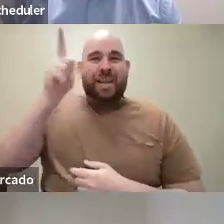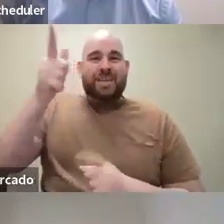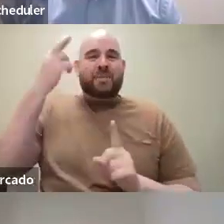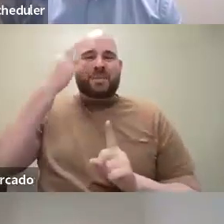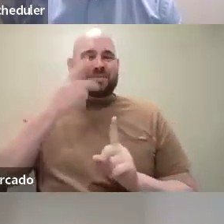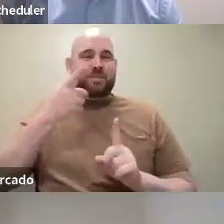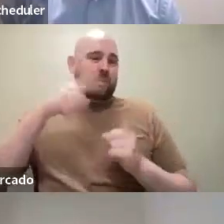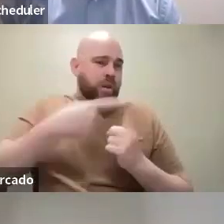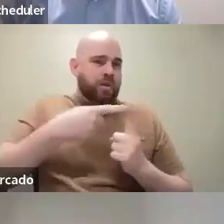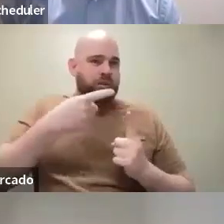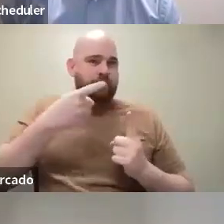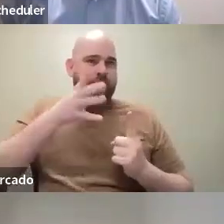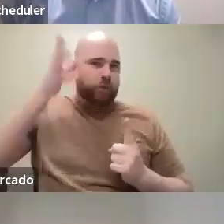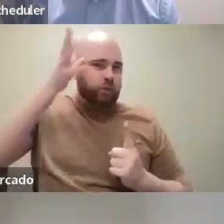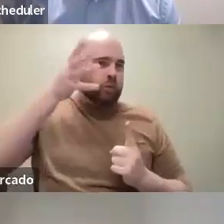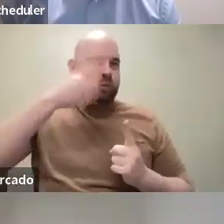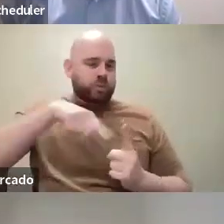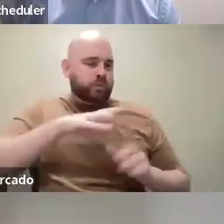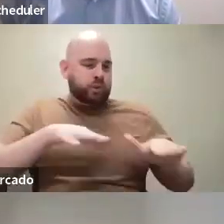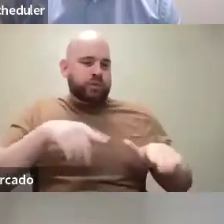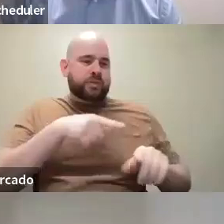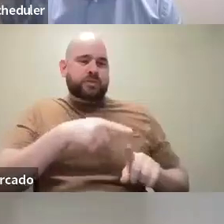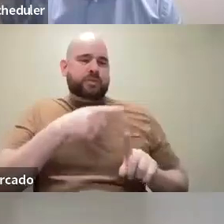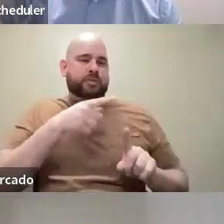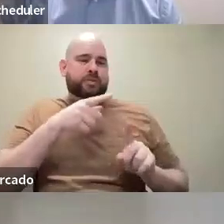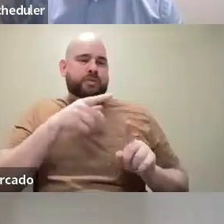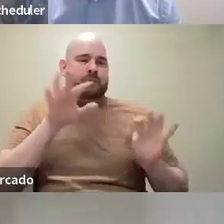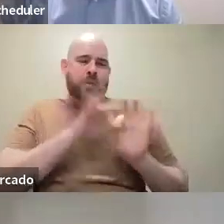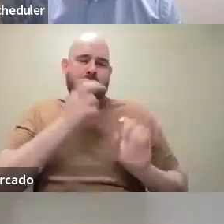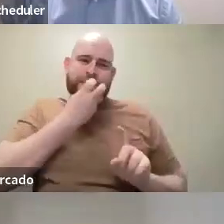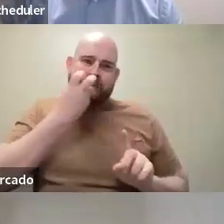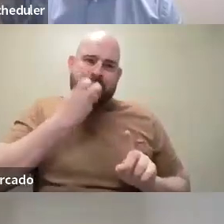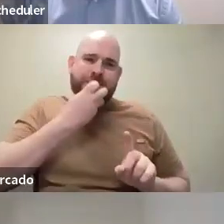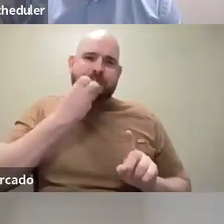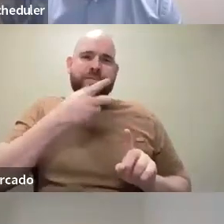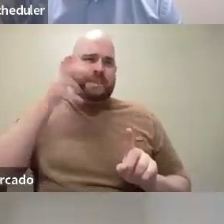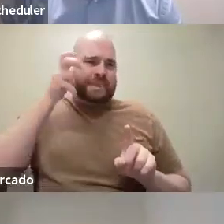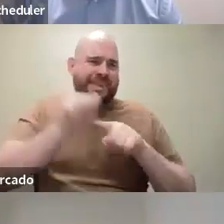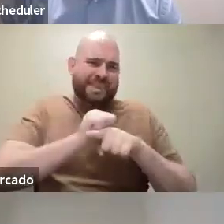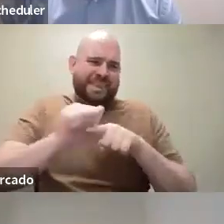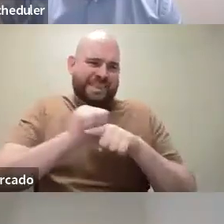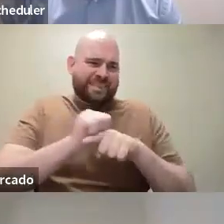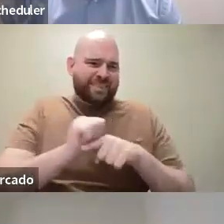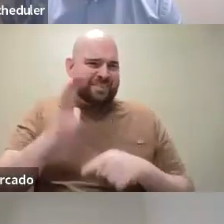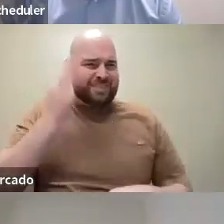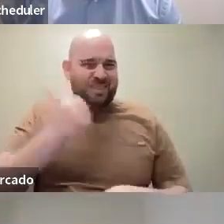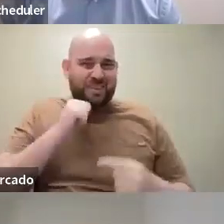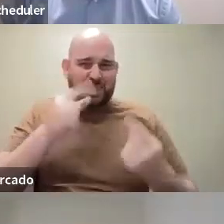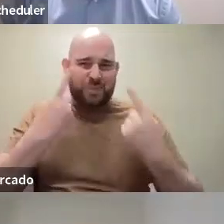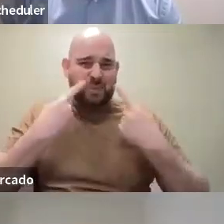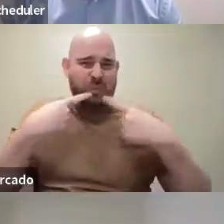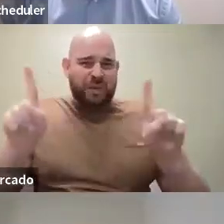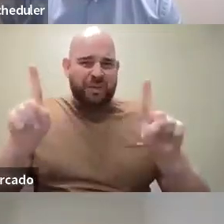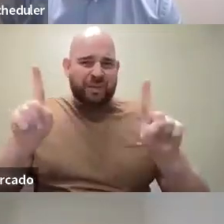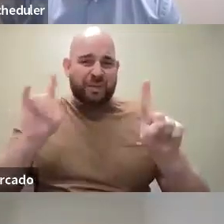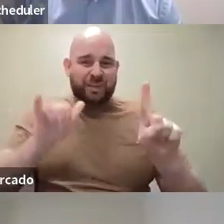Sign Language early on. They'll learn sign language later because they realize that they weren't exposed to